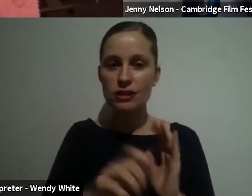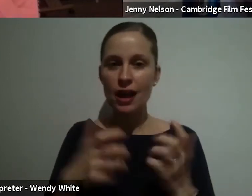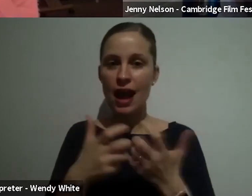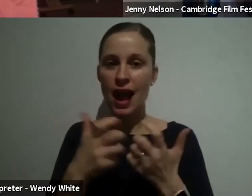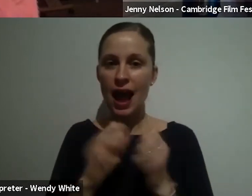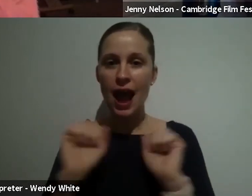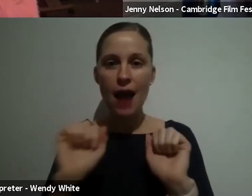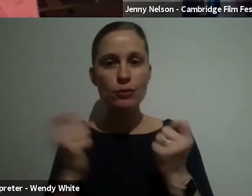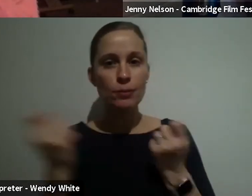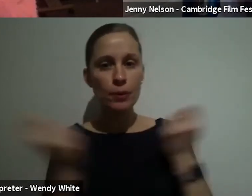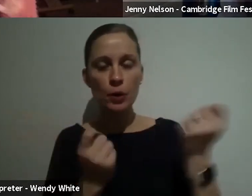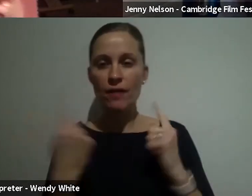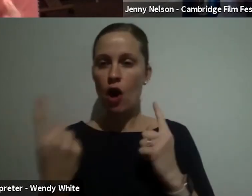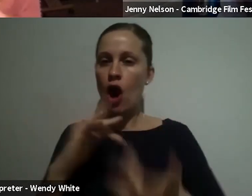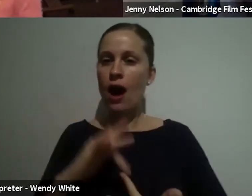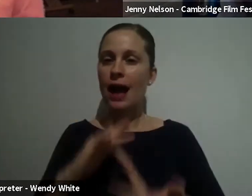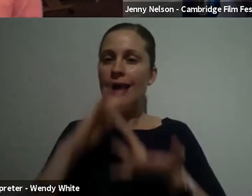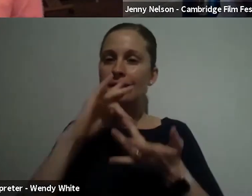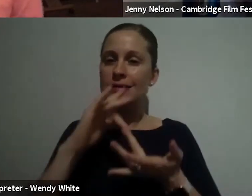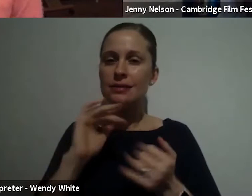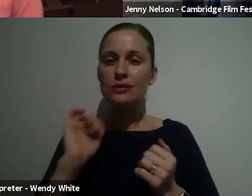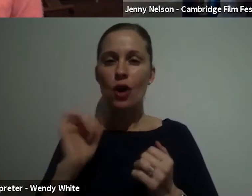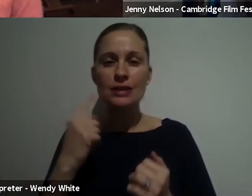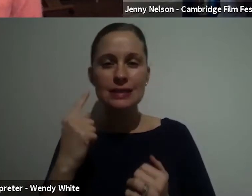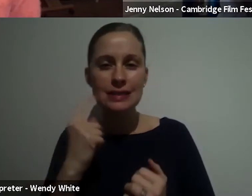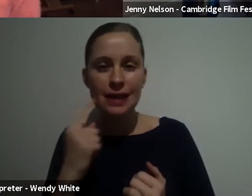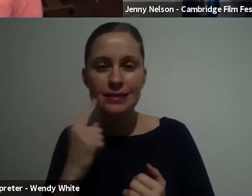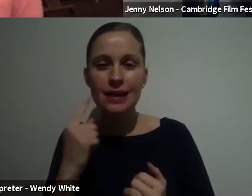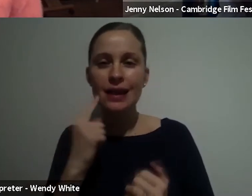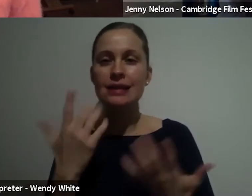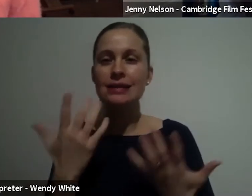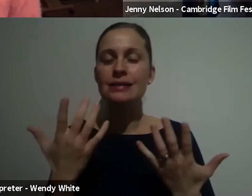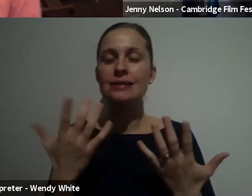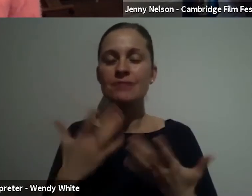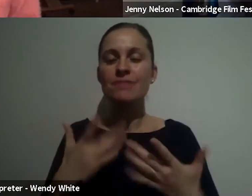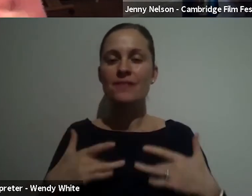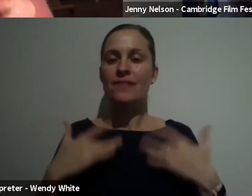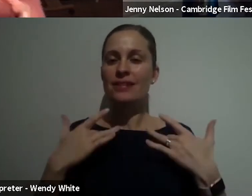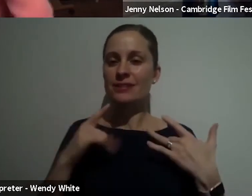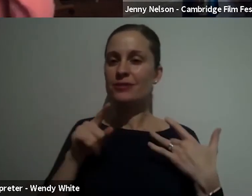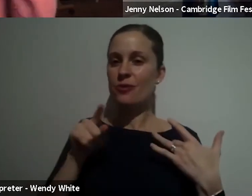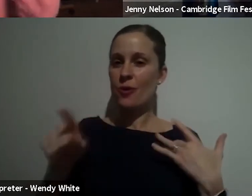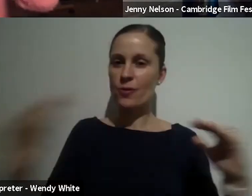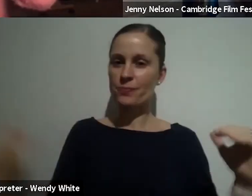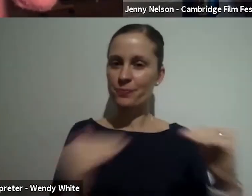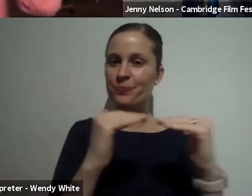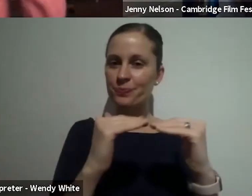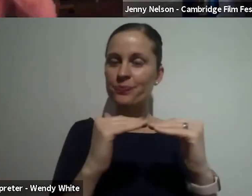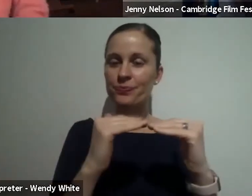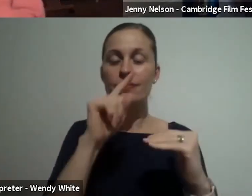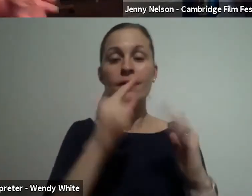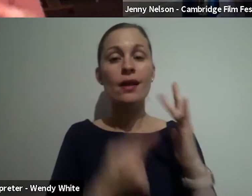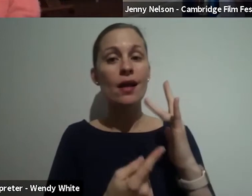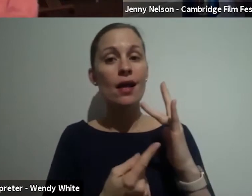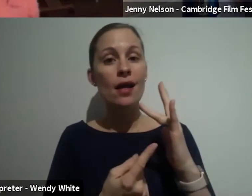her innocence and the tenderness, I really felt it was her. And then for the other girls, we made